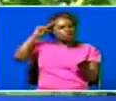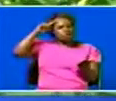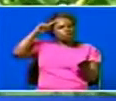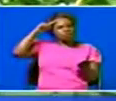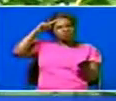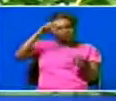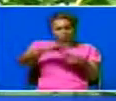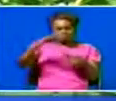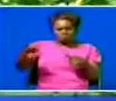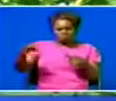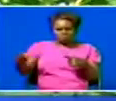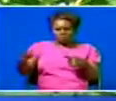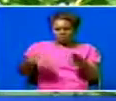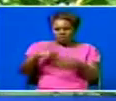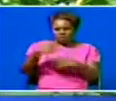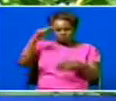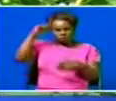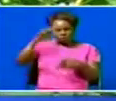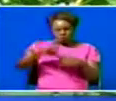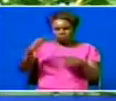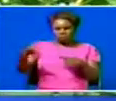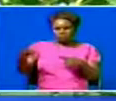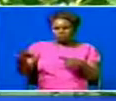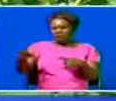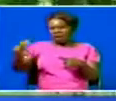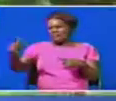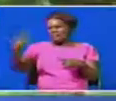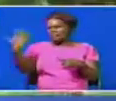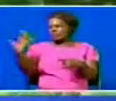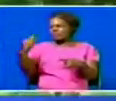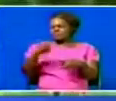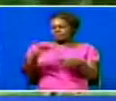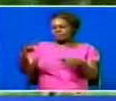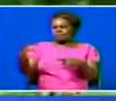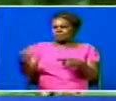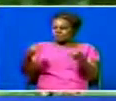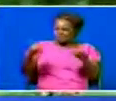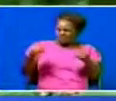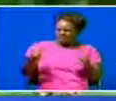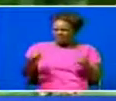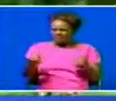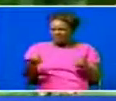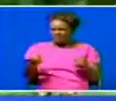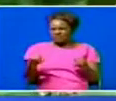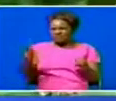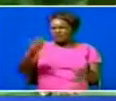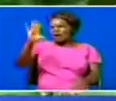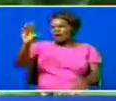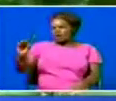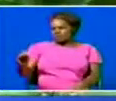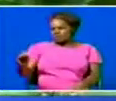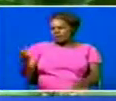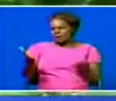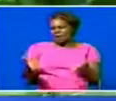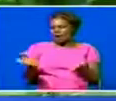vegetables. After exotic vegetables flooded the continent, but after years of trial and error, the continent is